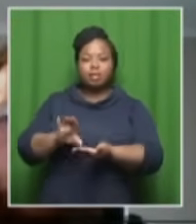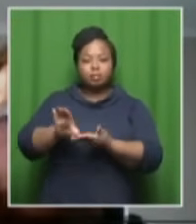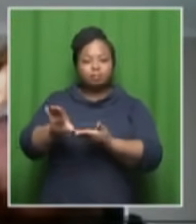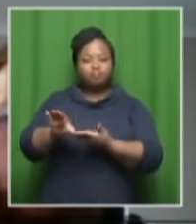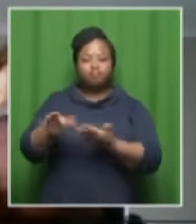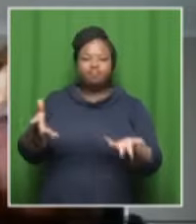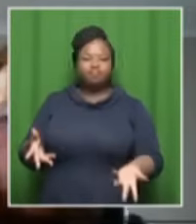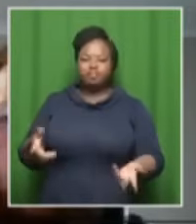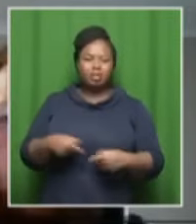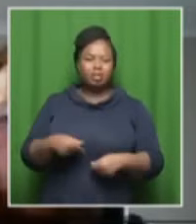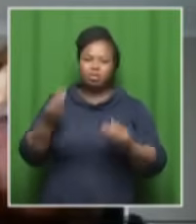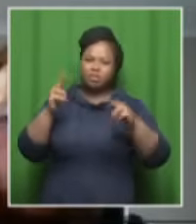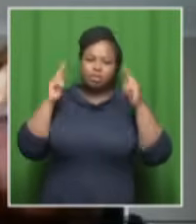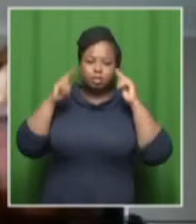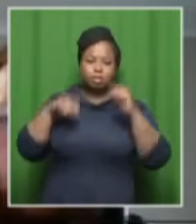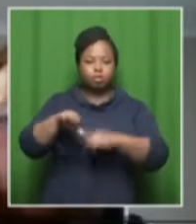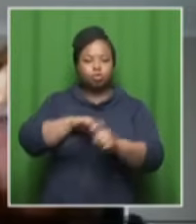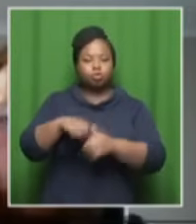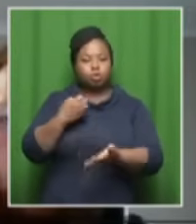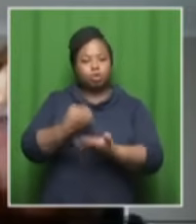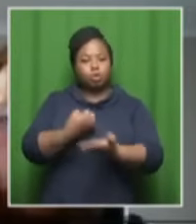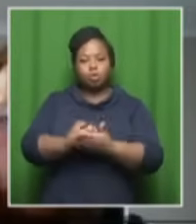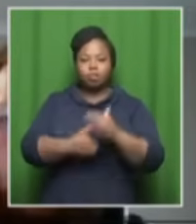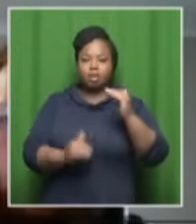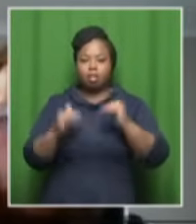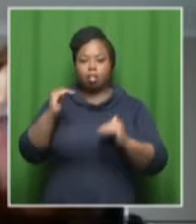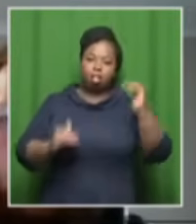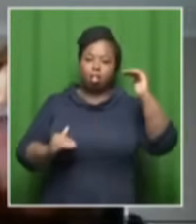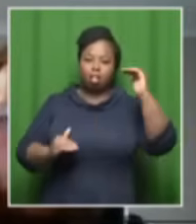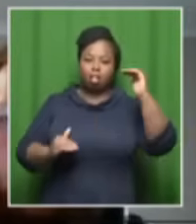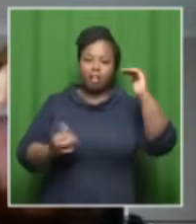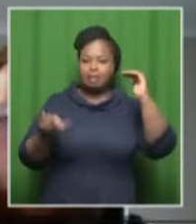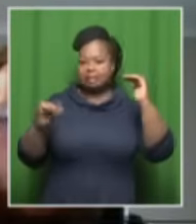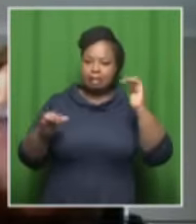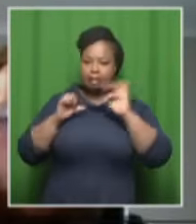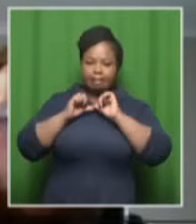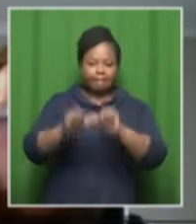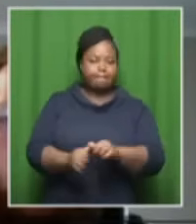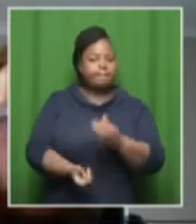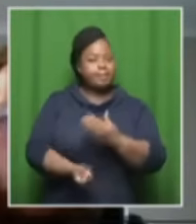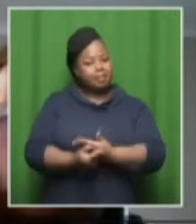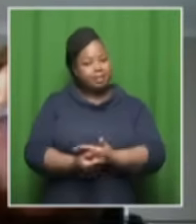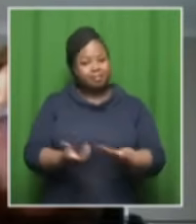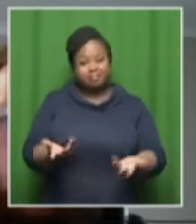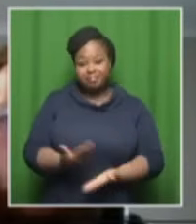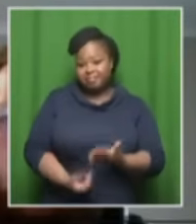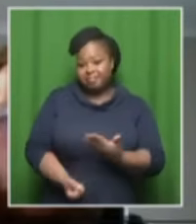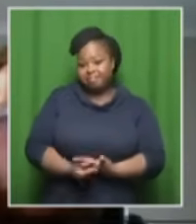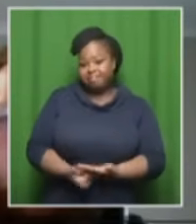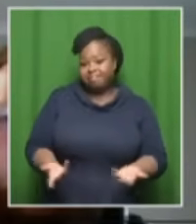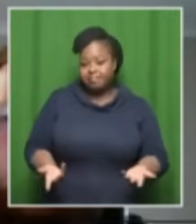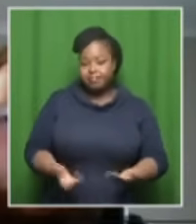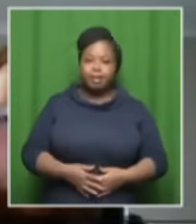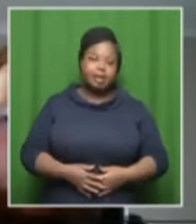universities, or socioeconomic inequalities that persist to this day. And these can lead to a sense